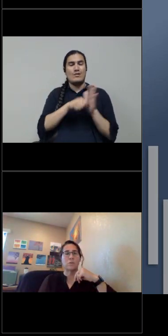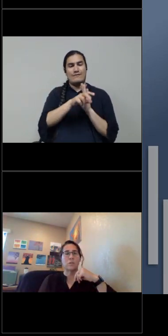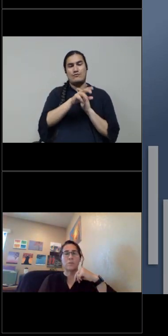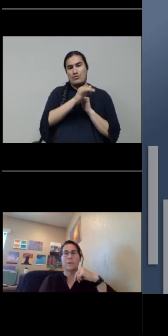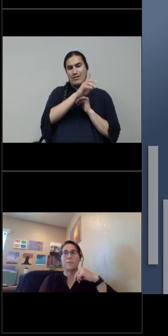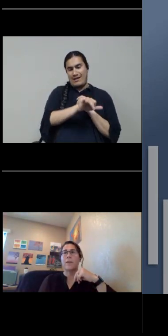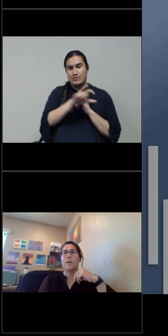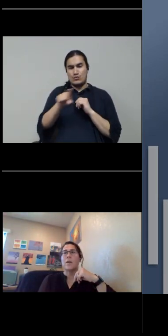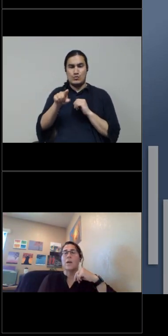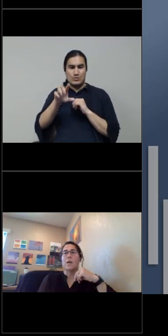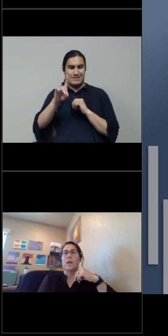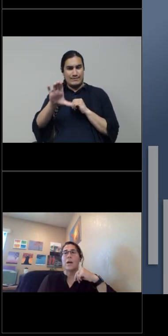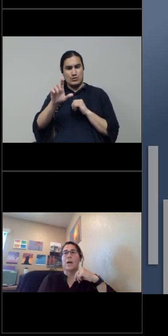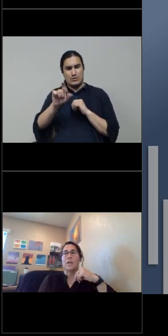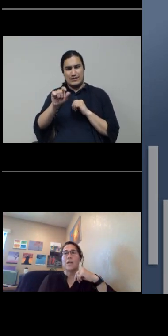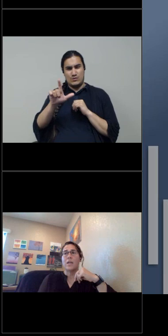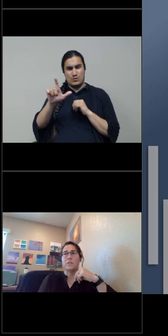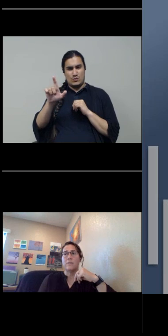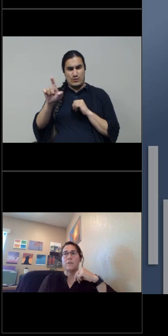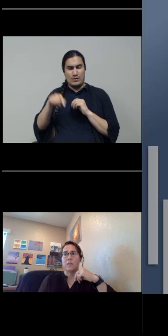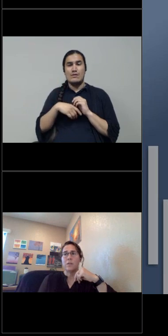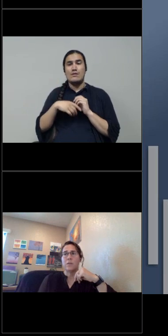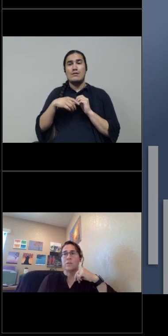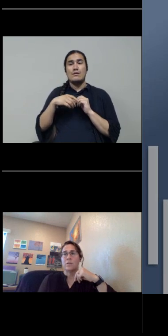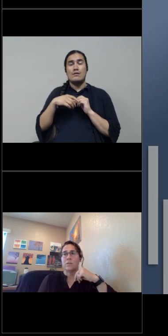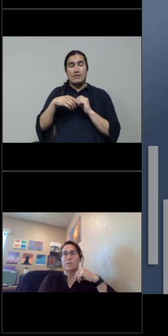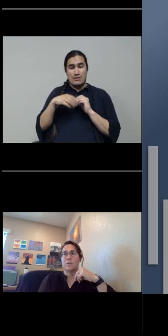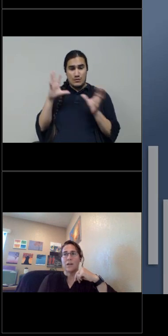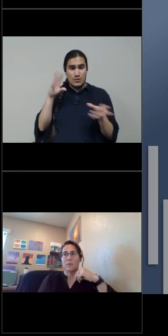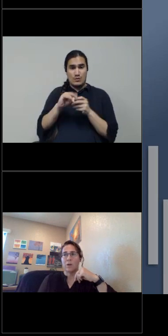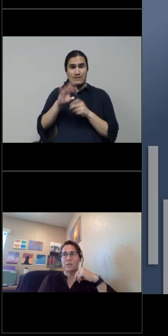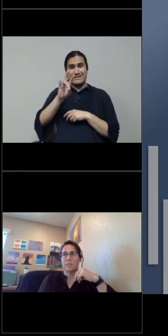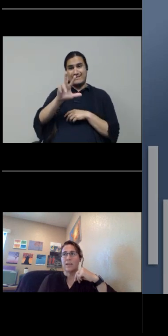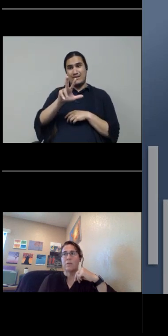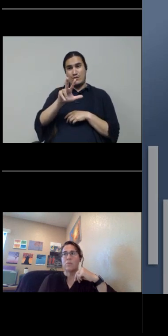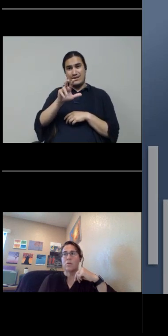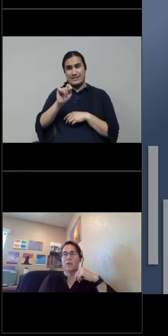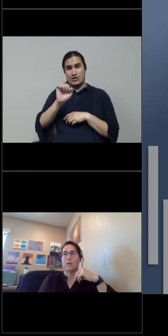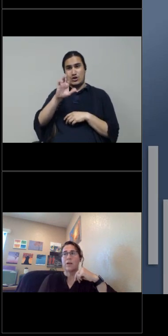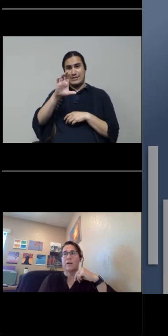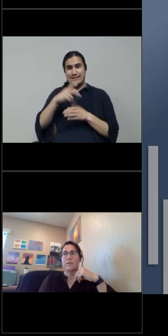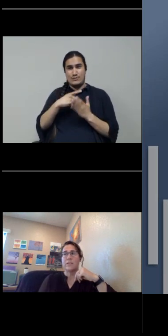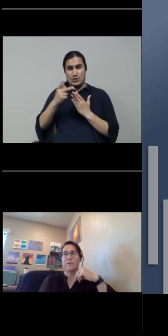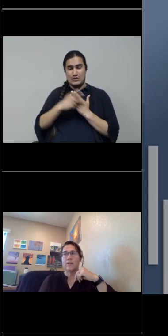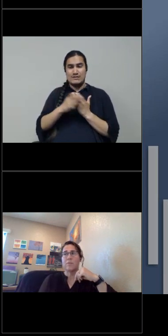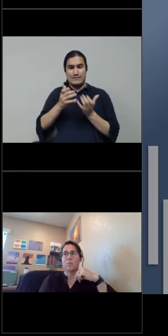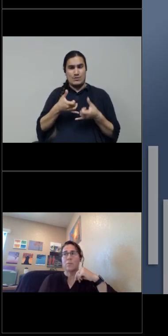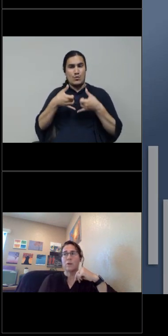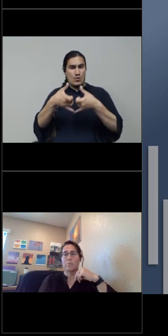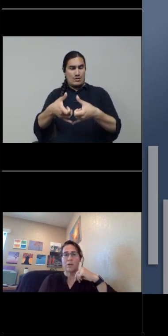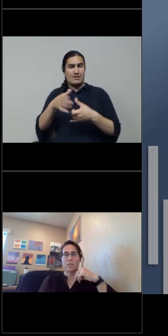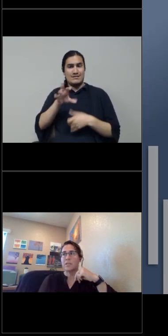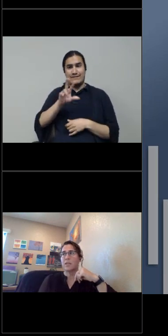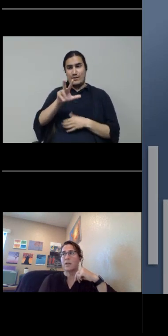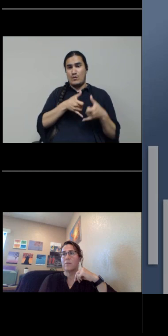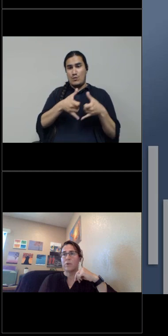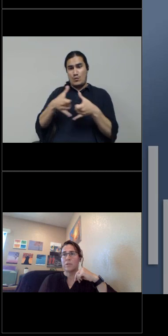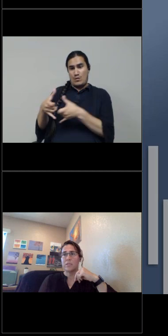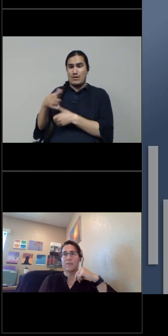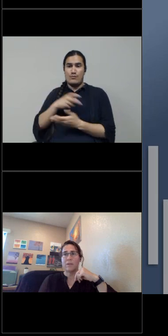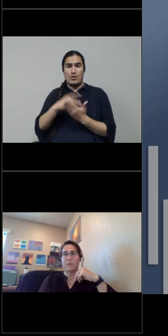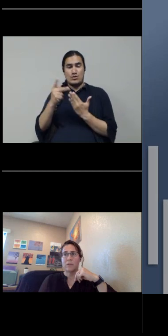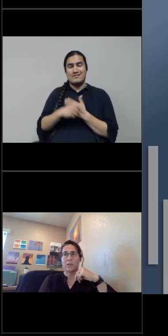December 2021. A total of 73 TRC projects have been awarded. Of the 73 awarded projects,